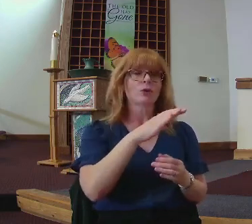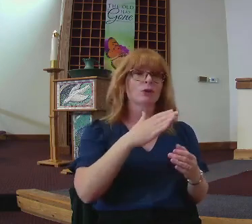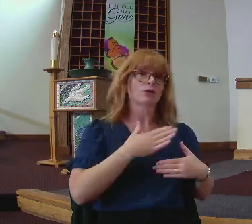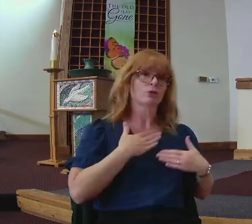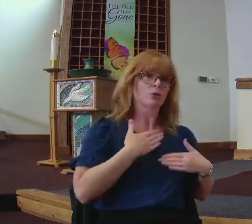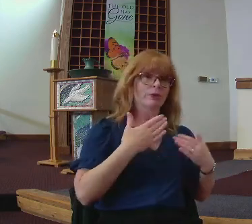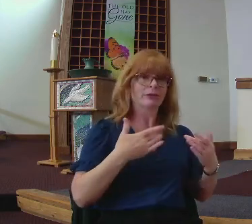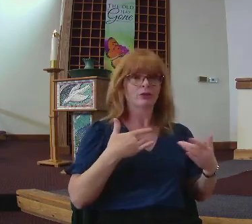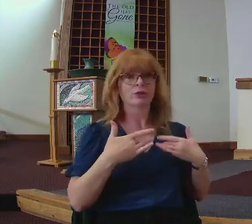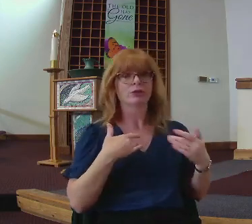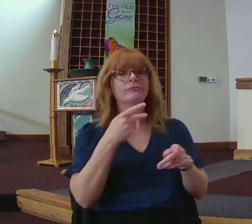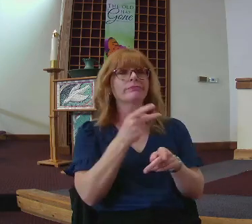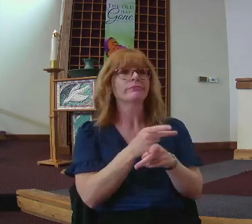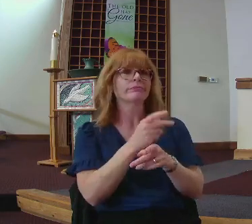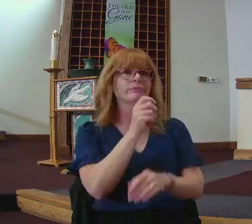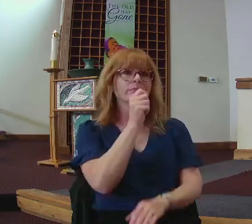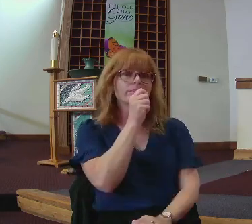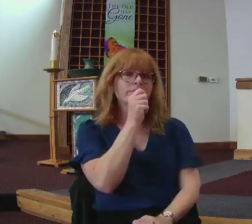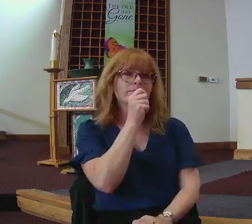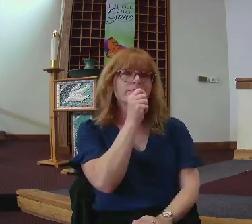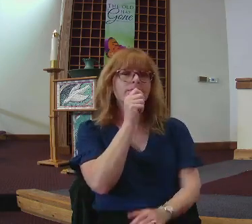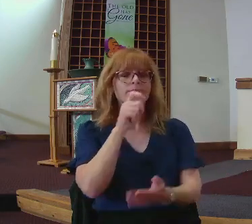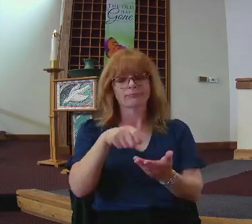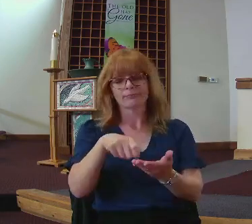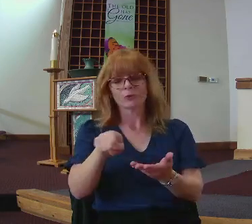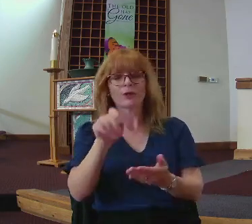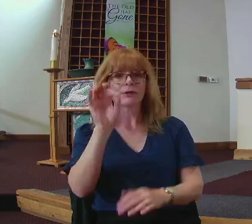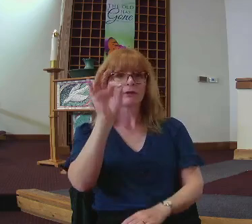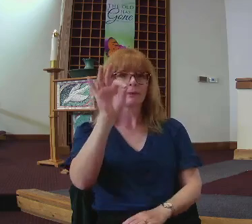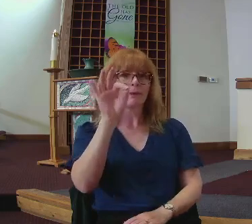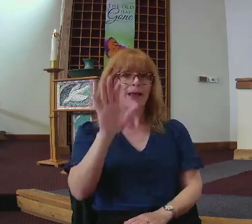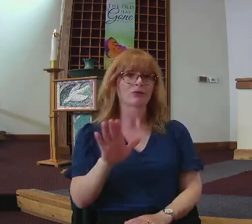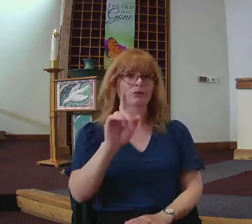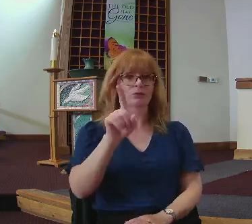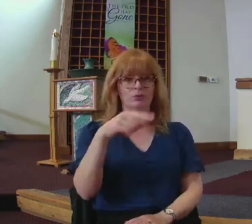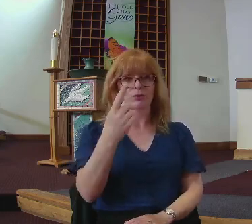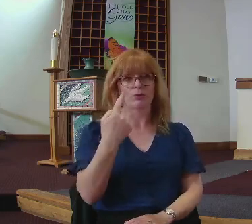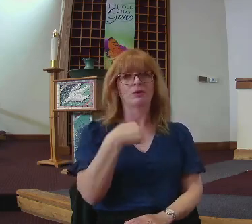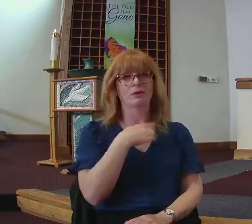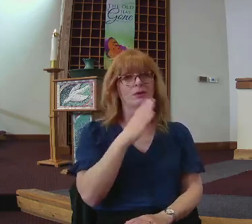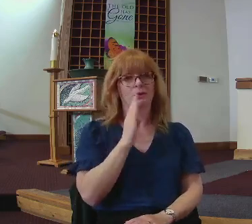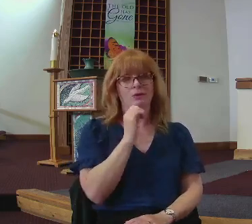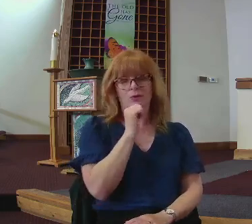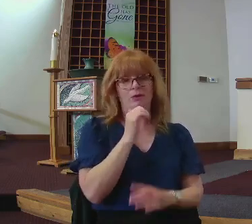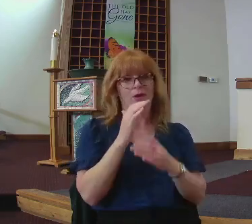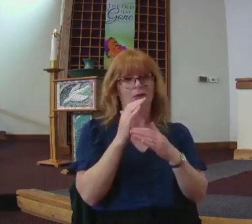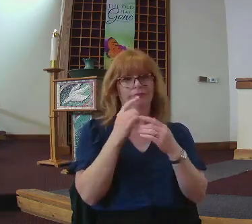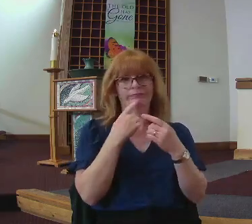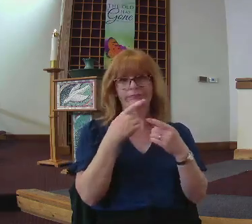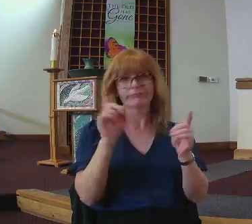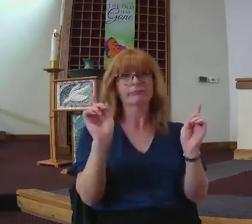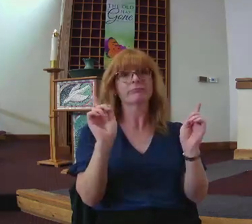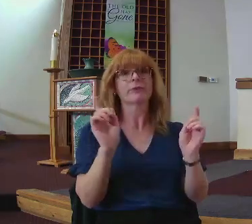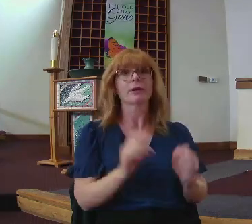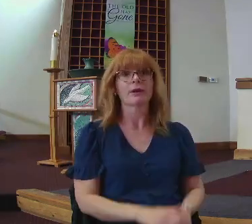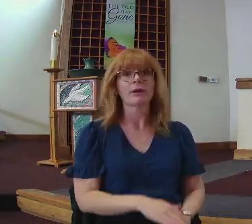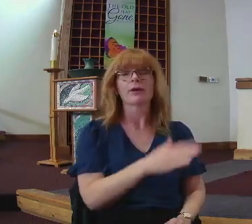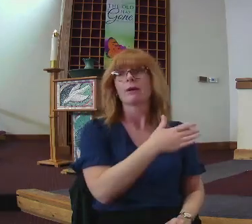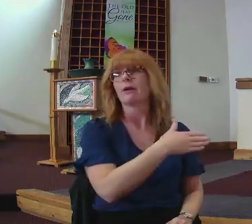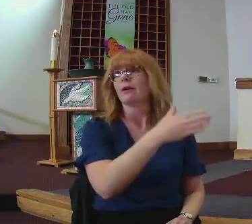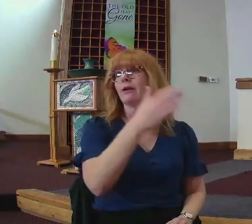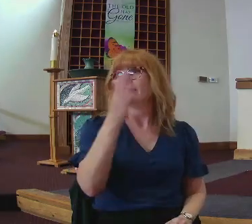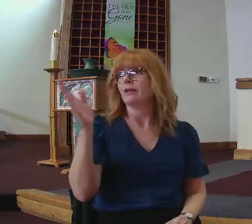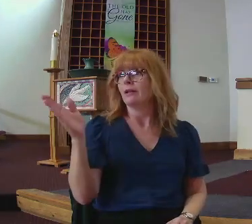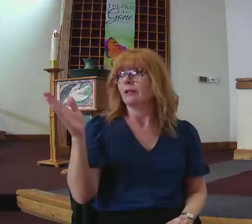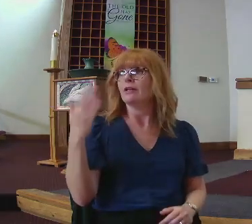or concerns held in confidence, mark that as pastors only, and we will hold that in a pastoral confidence. Finally, over on the